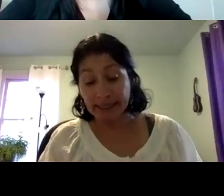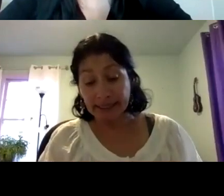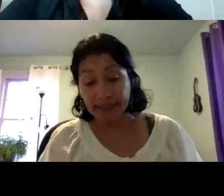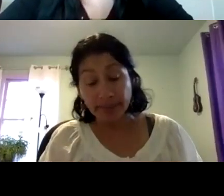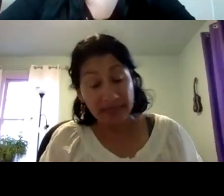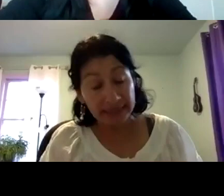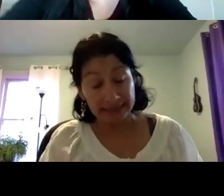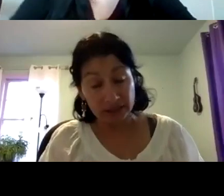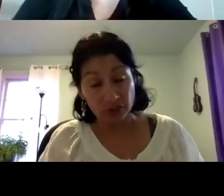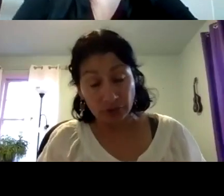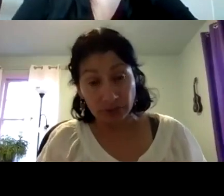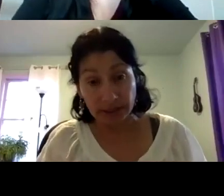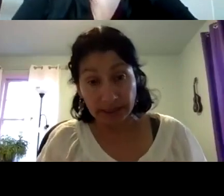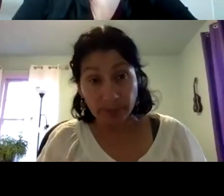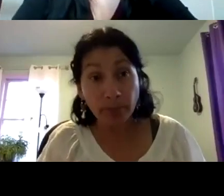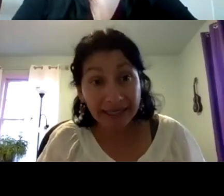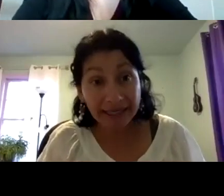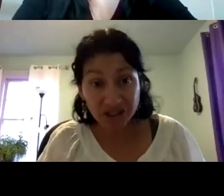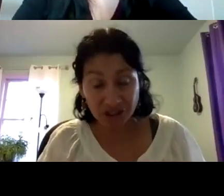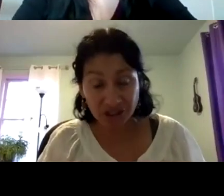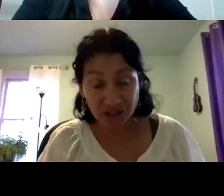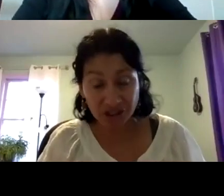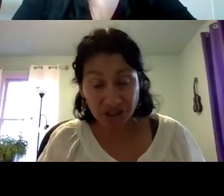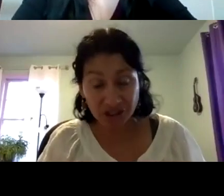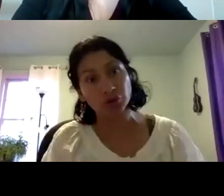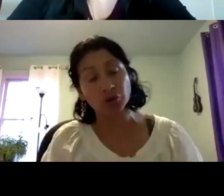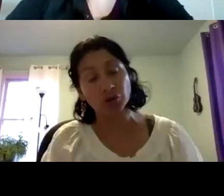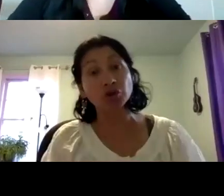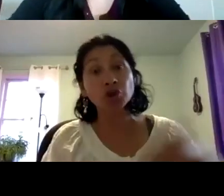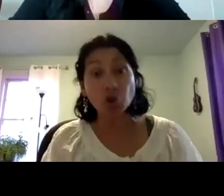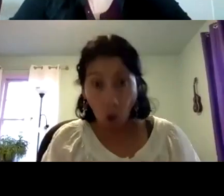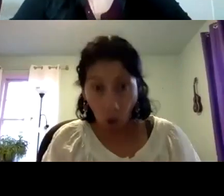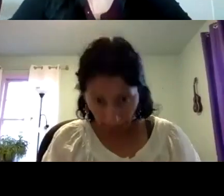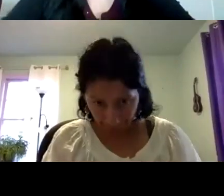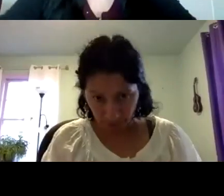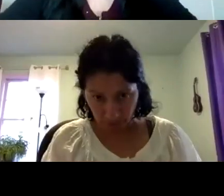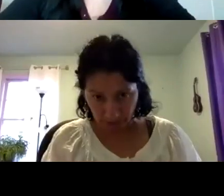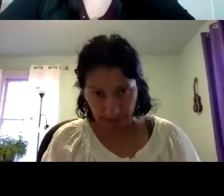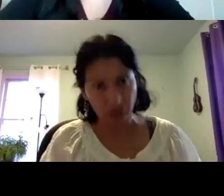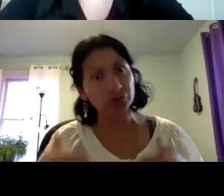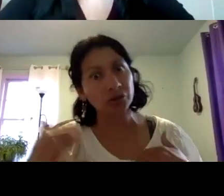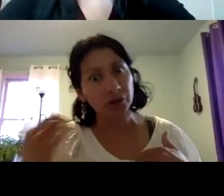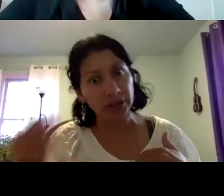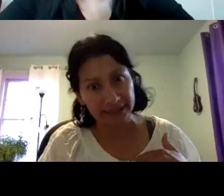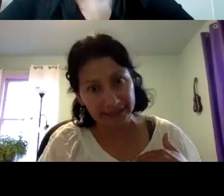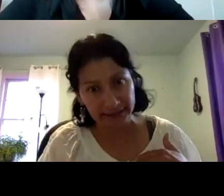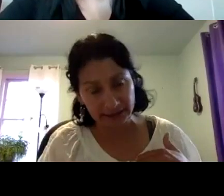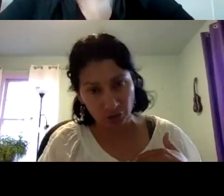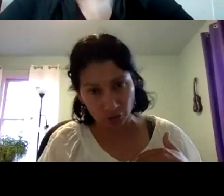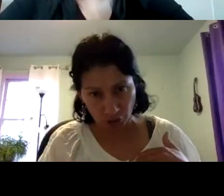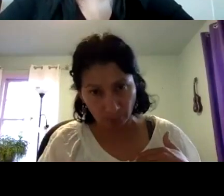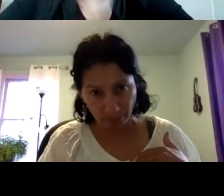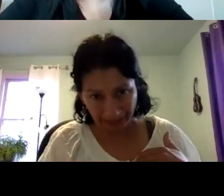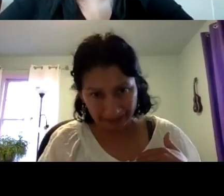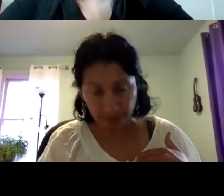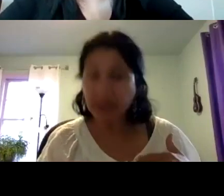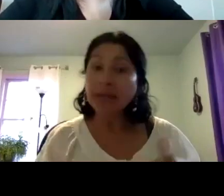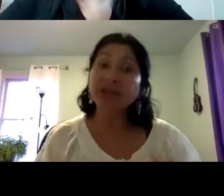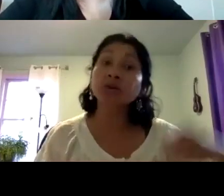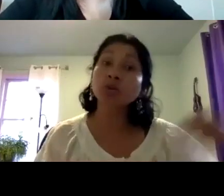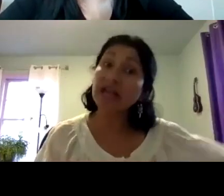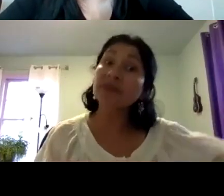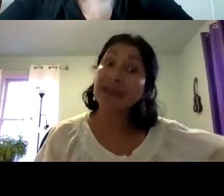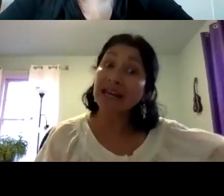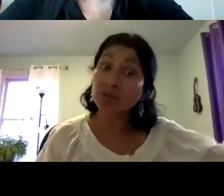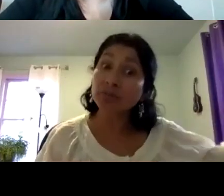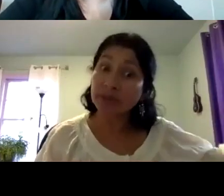the message from the managers, if you don't show up today, you're not gonna get your job back,